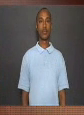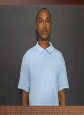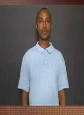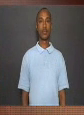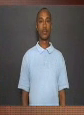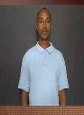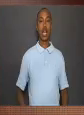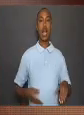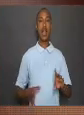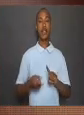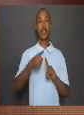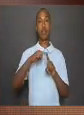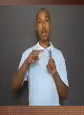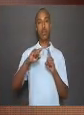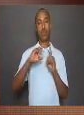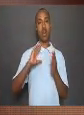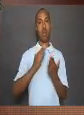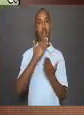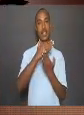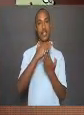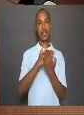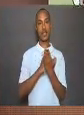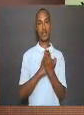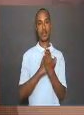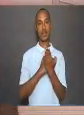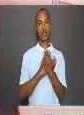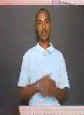Let's get back to our lesson.